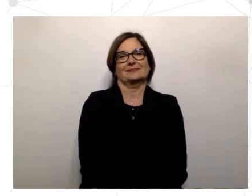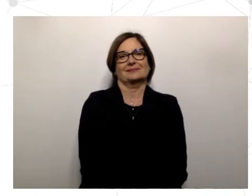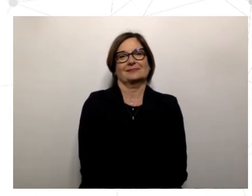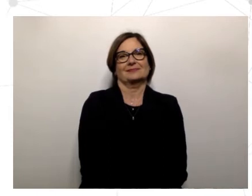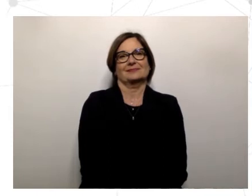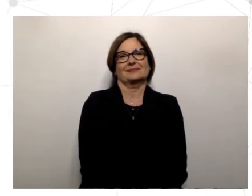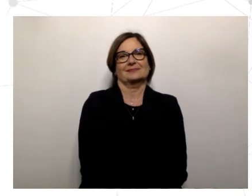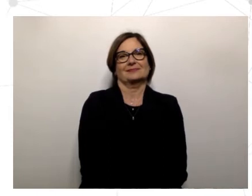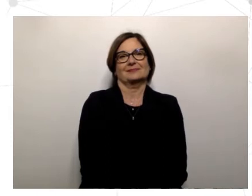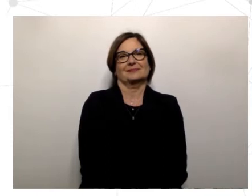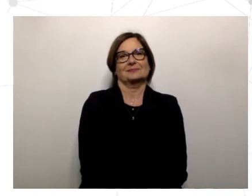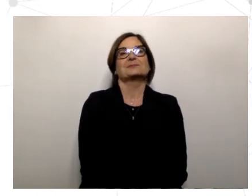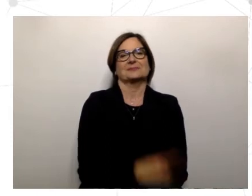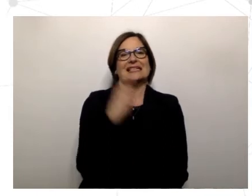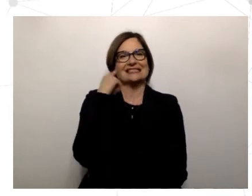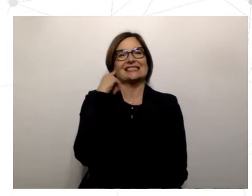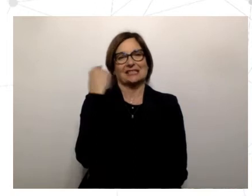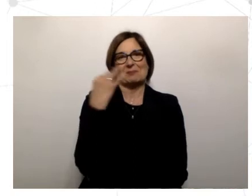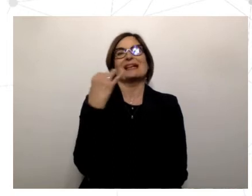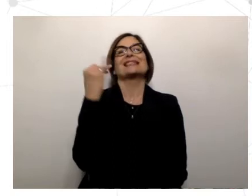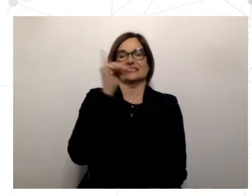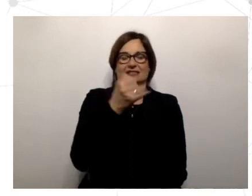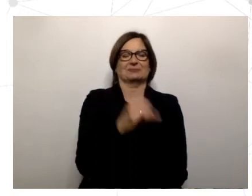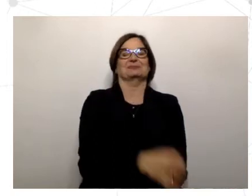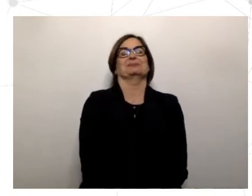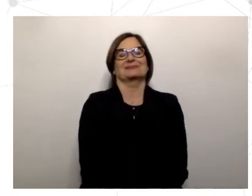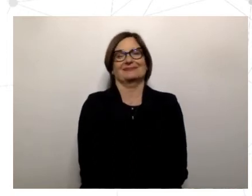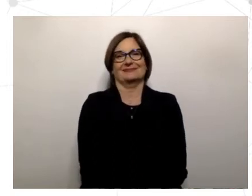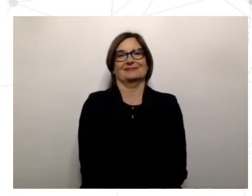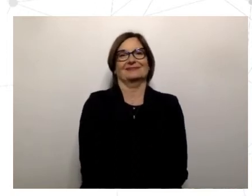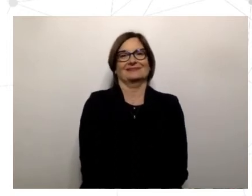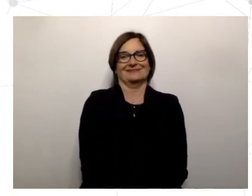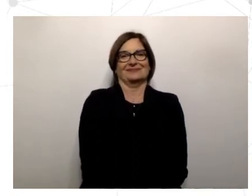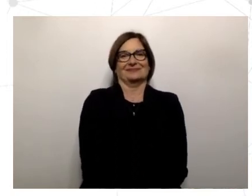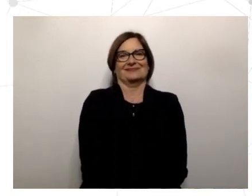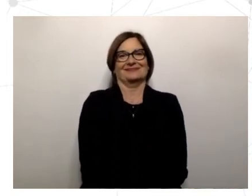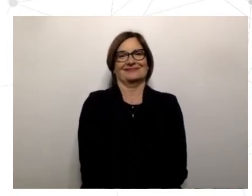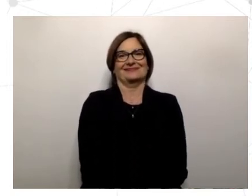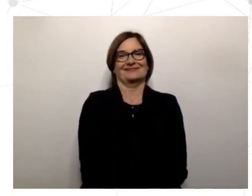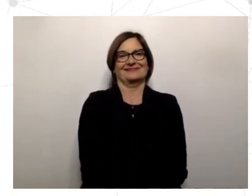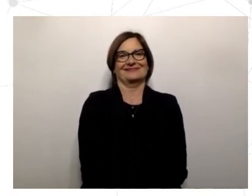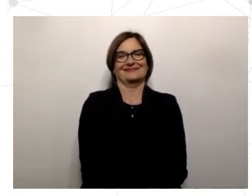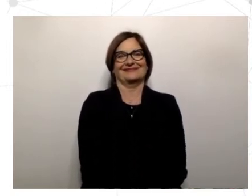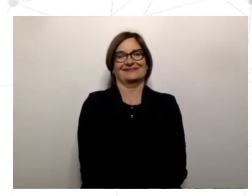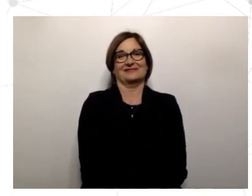okay? Yes. Yeah. Ah, Hi. Finally. excellent.